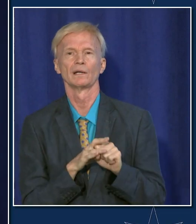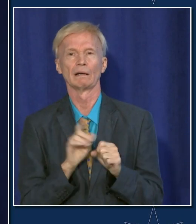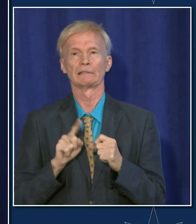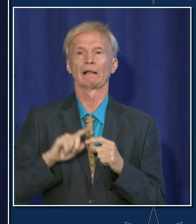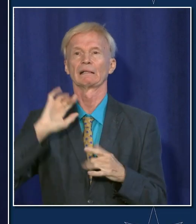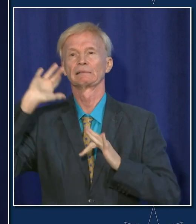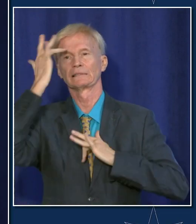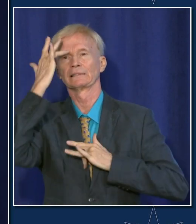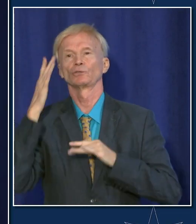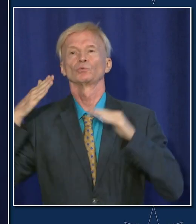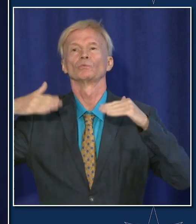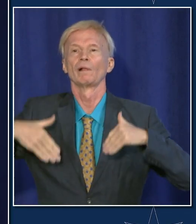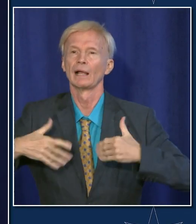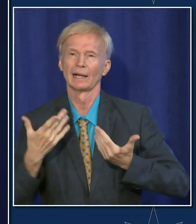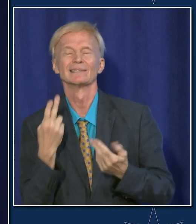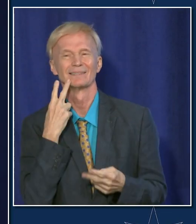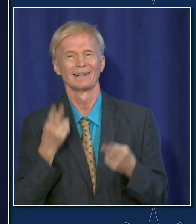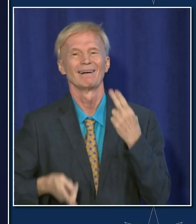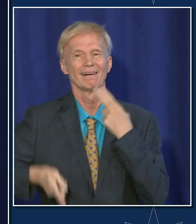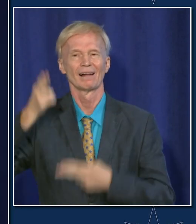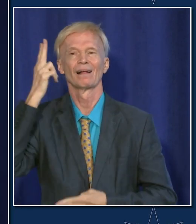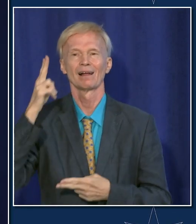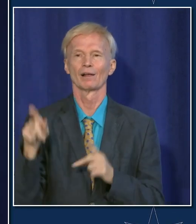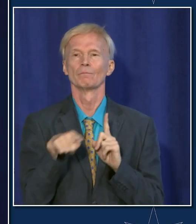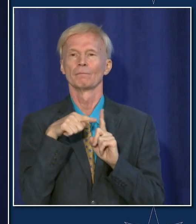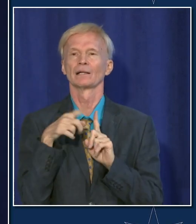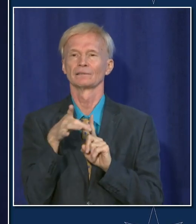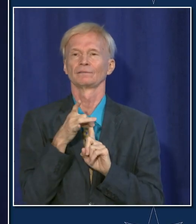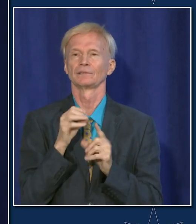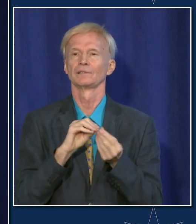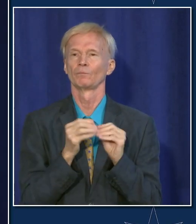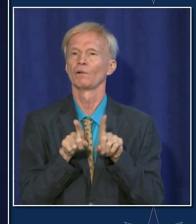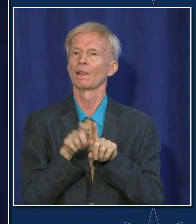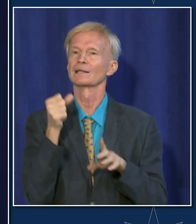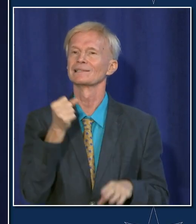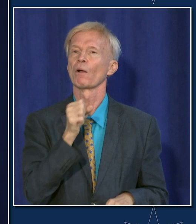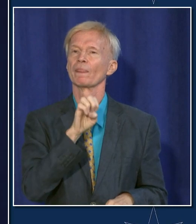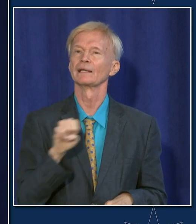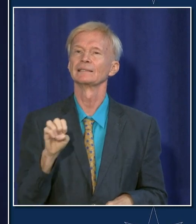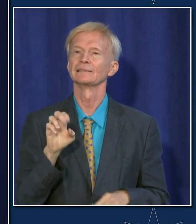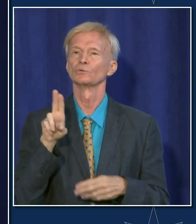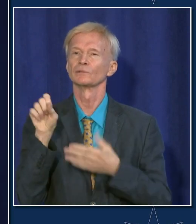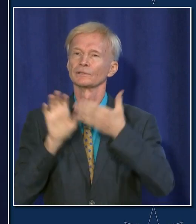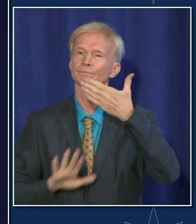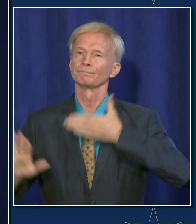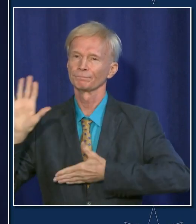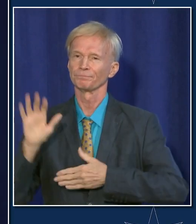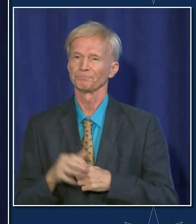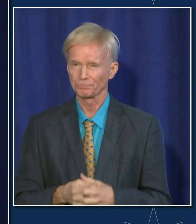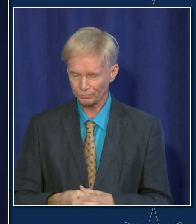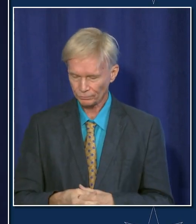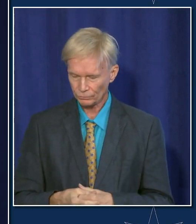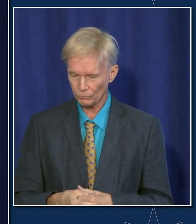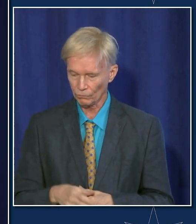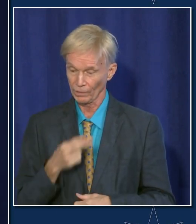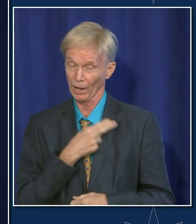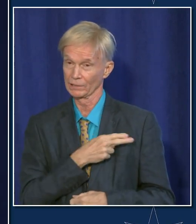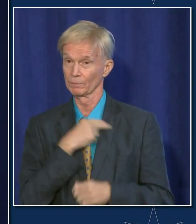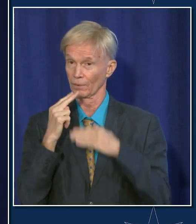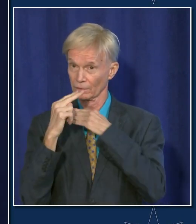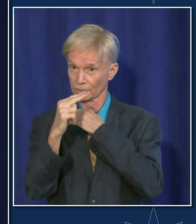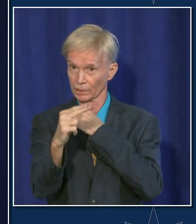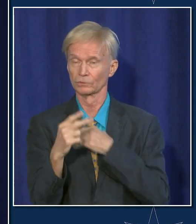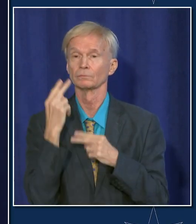very high percent positivity, like what's being seen in the Southeast right now. Finally, hospitalizations. Again, we see